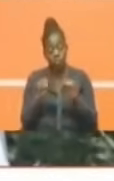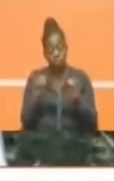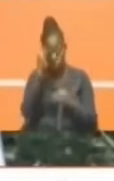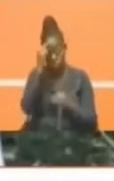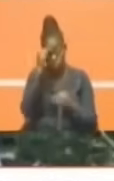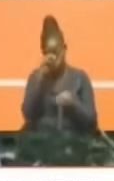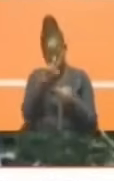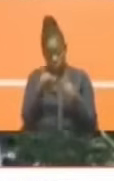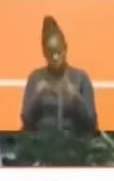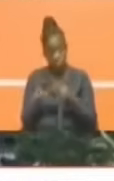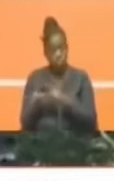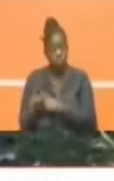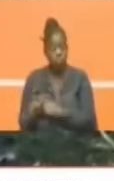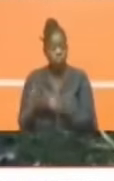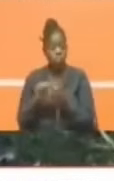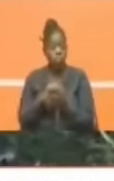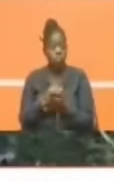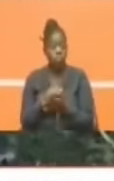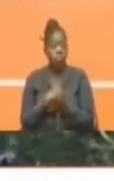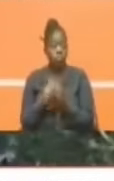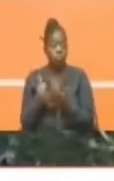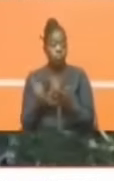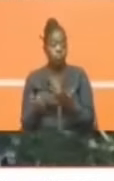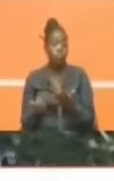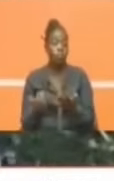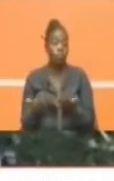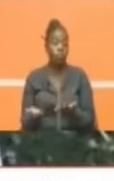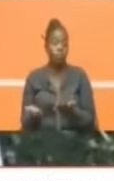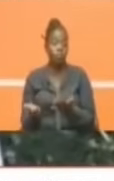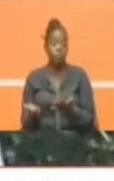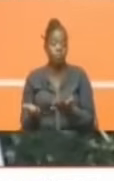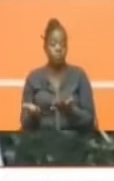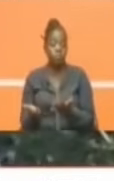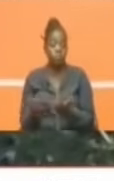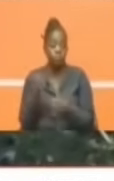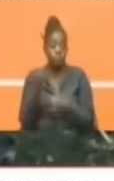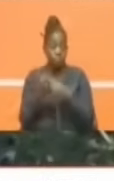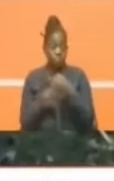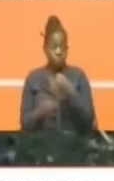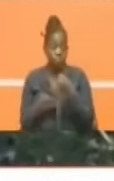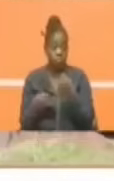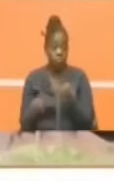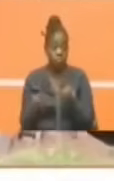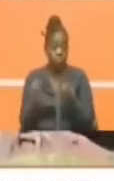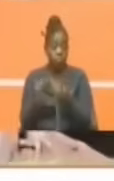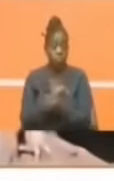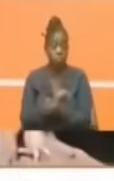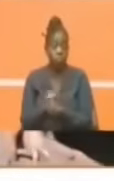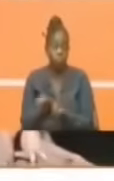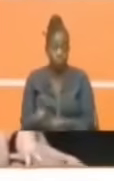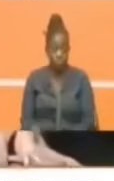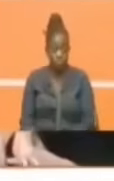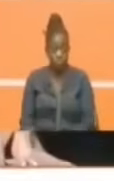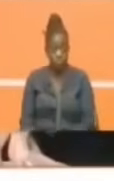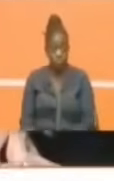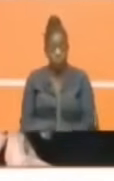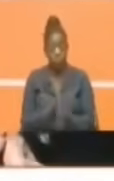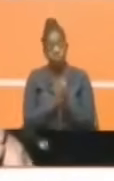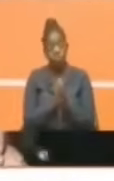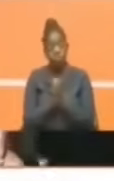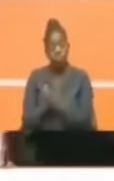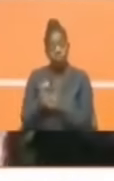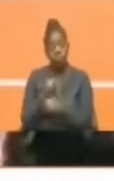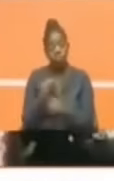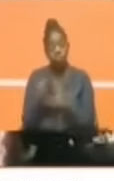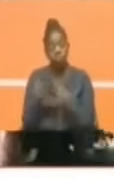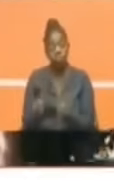ku nkuuma y'obutonde bw'ensi, obutonde bw'ensi bujja kuba nga bukoze ki? Nga bwa bulabe. Engo yeebazizza ekitongole kya Food